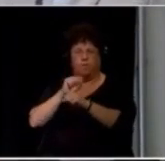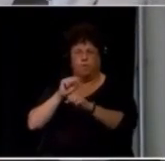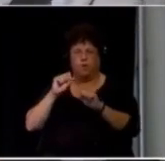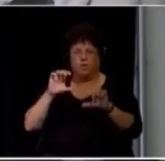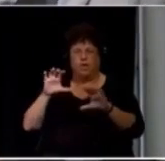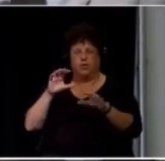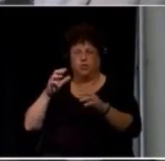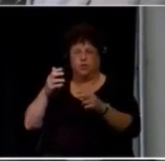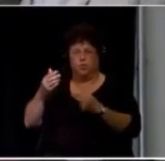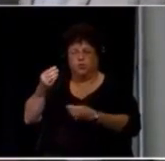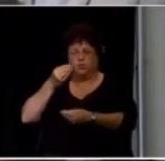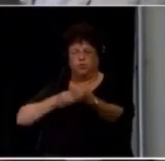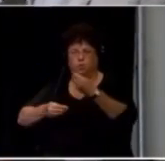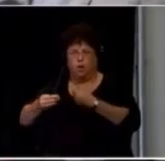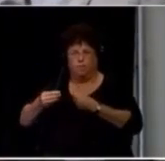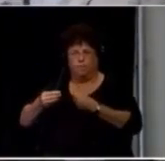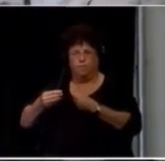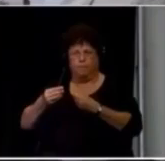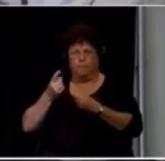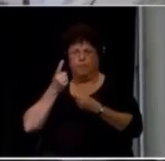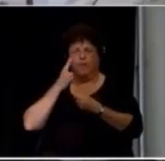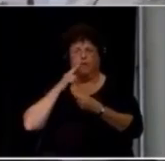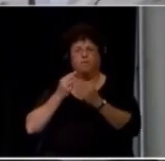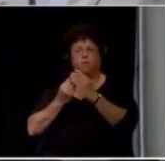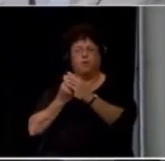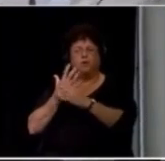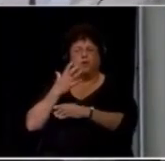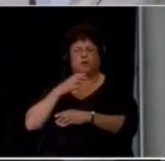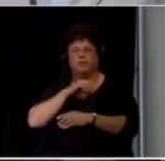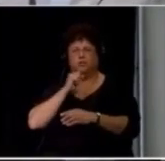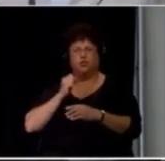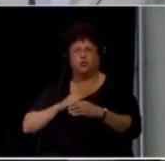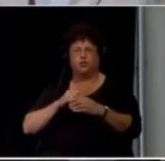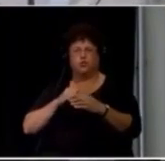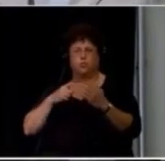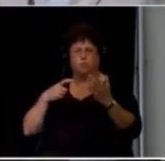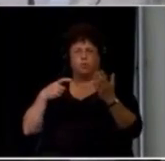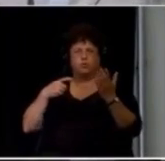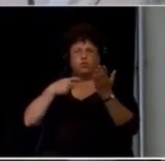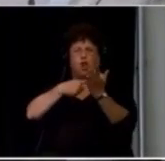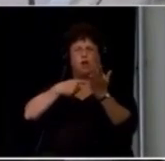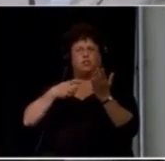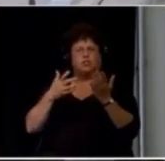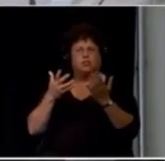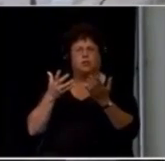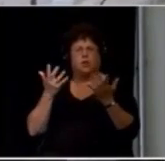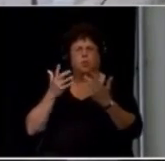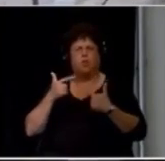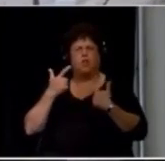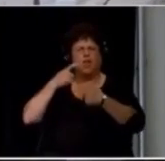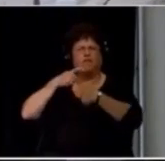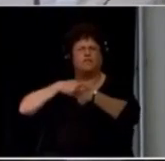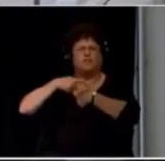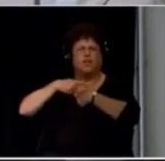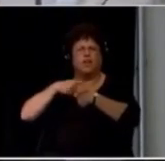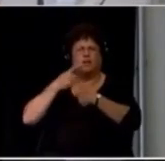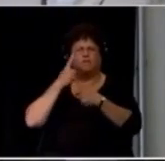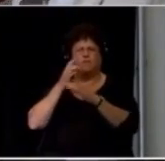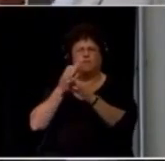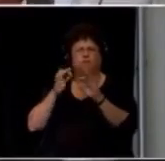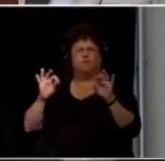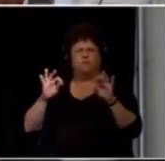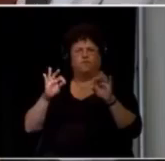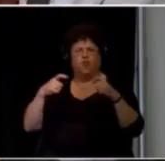do the swap. And as far as the expansion of the superchargers, what is the lifetime of